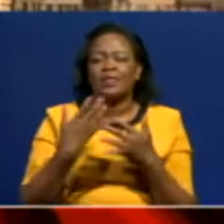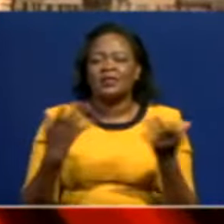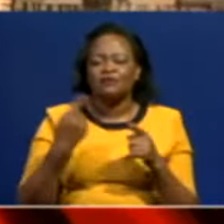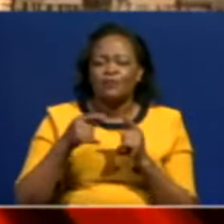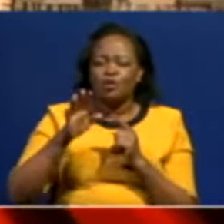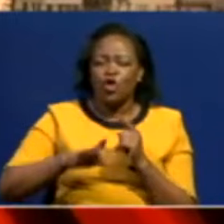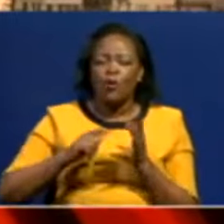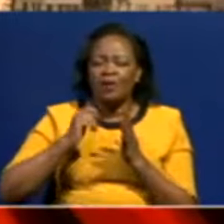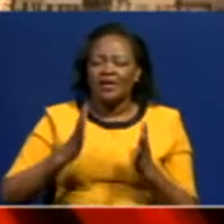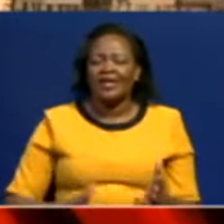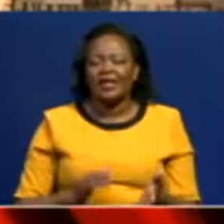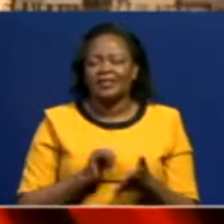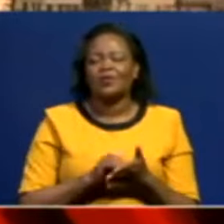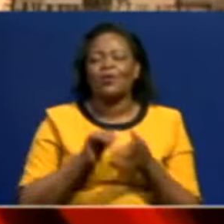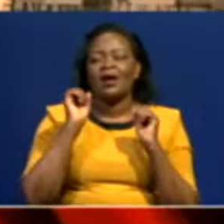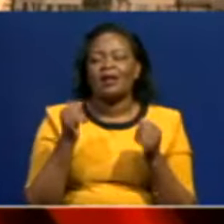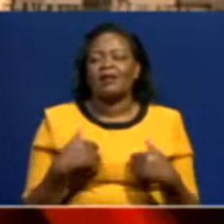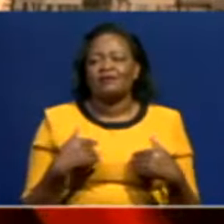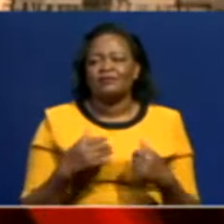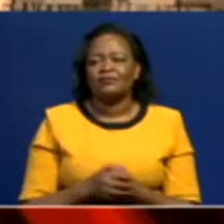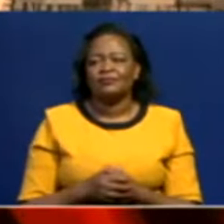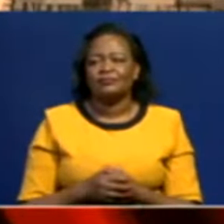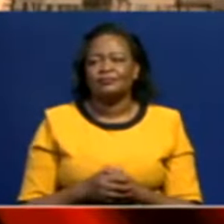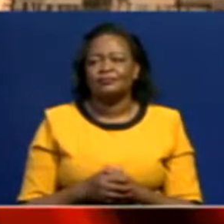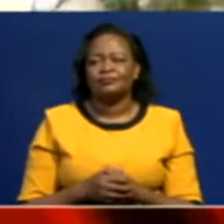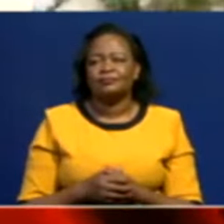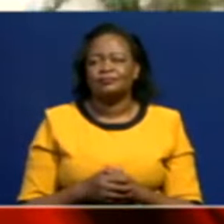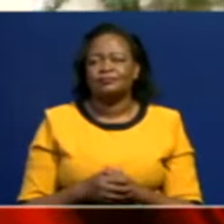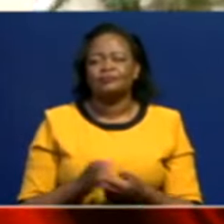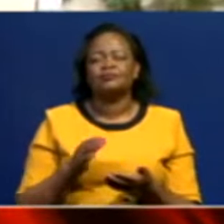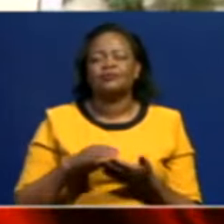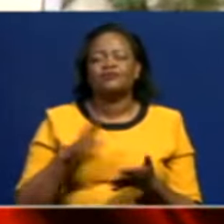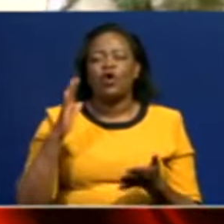manufacturers so we can now give them more opportunities. Now,